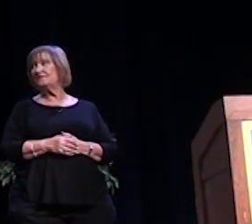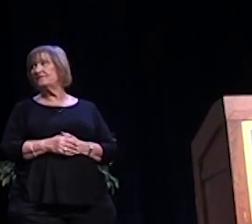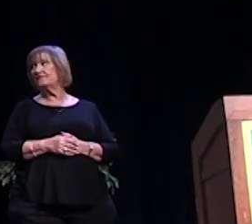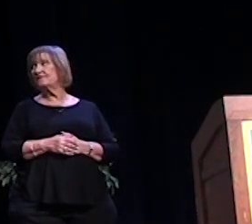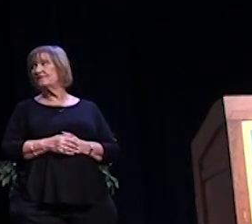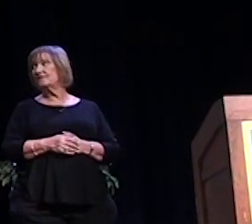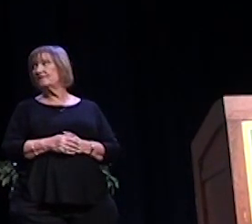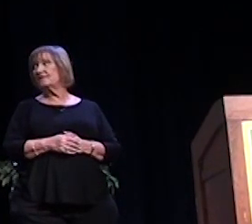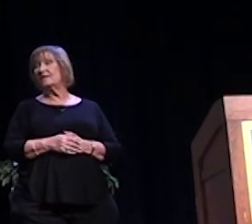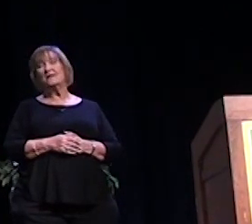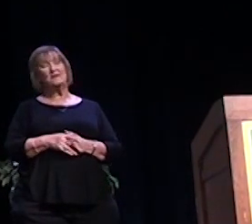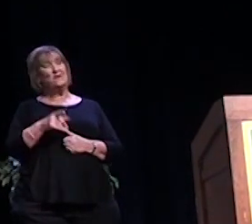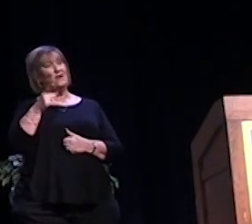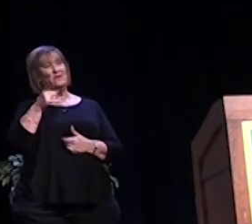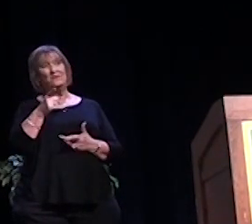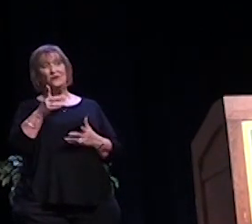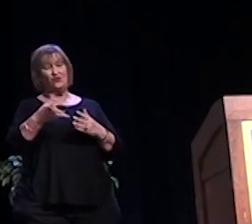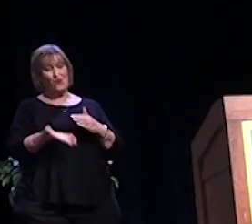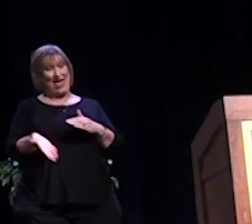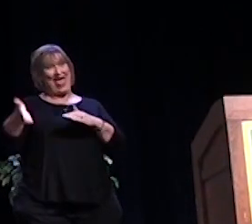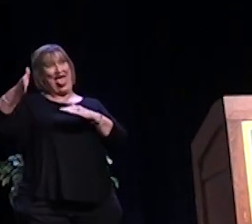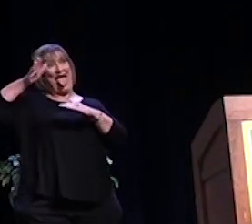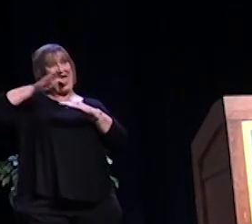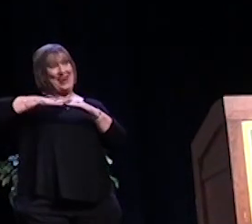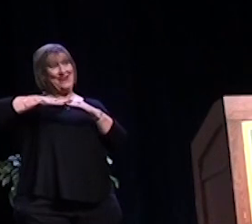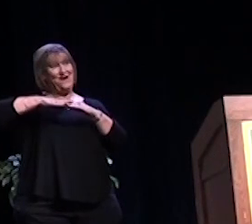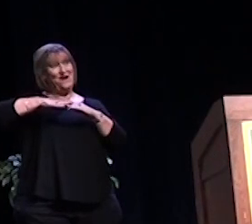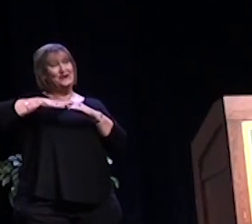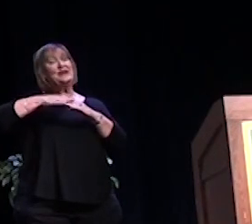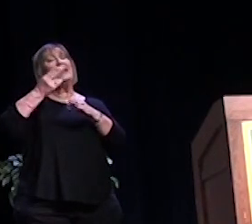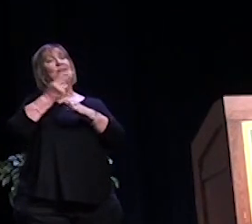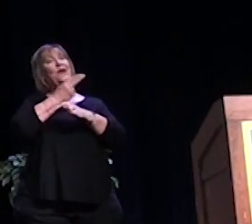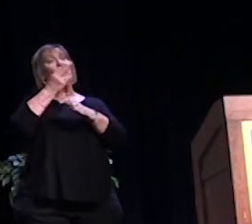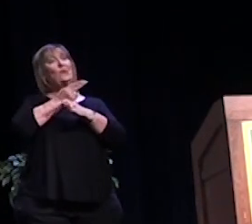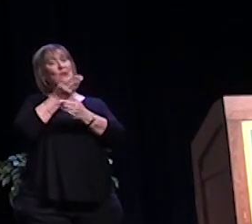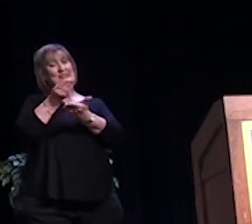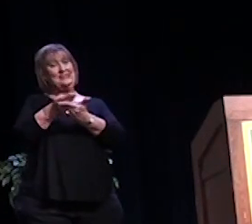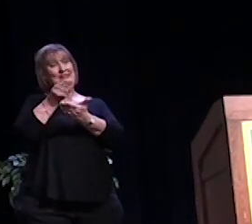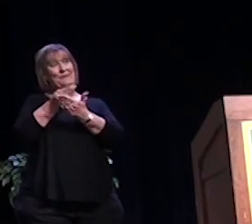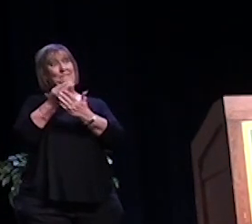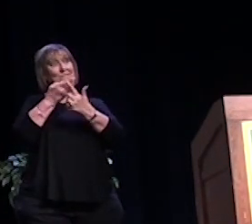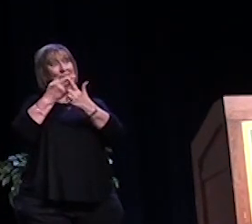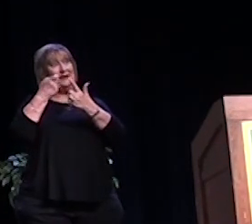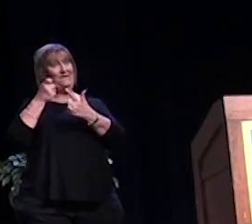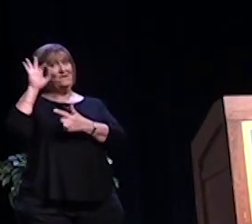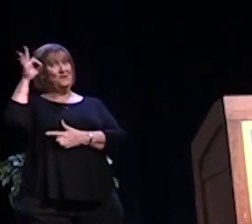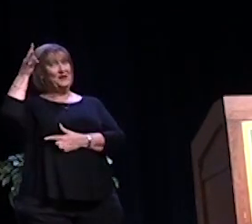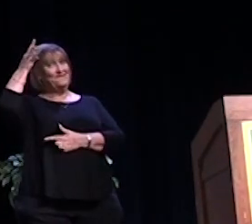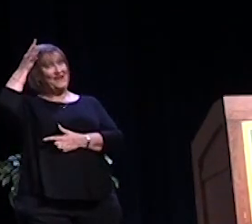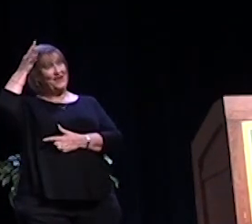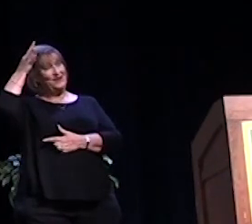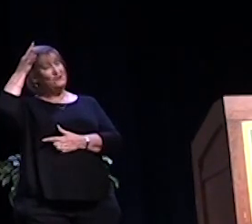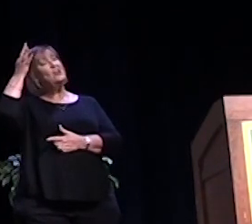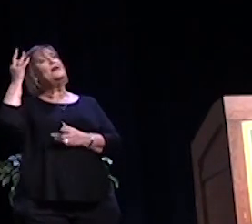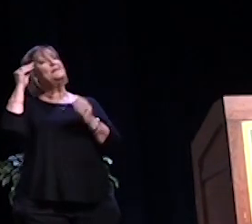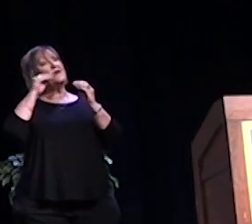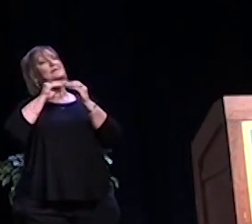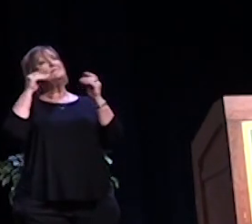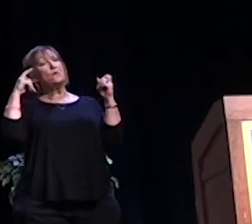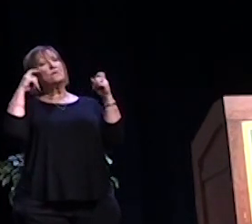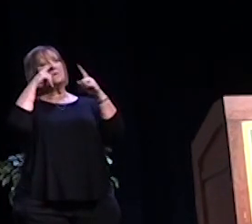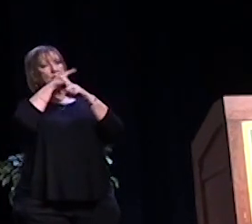really hard, and then you add in later tax dollars funding that on top of it, it makes it extra